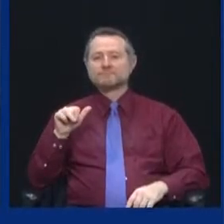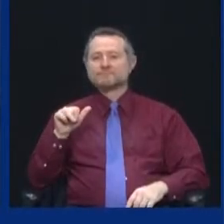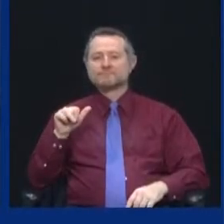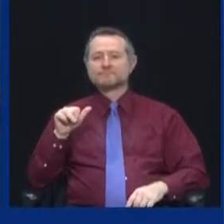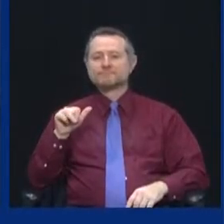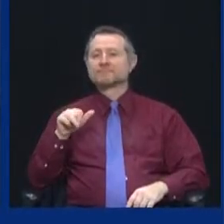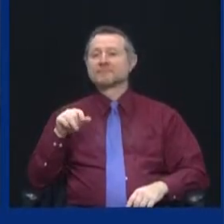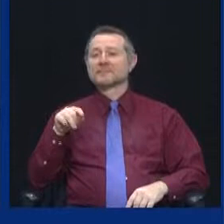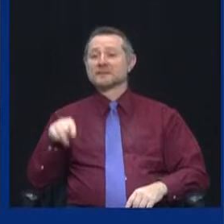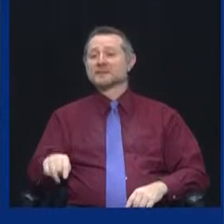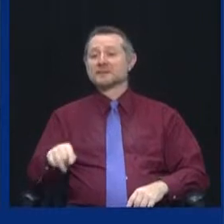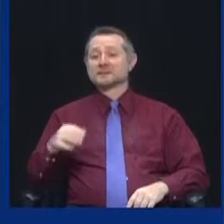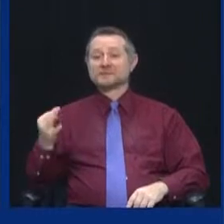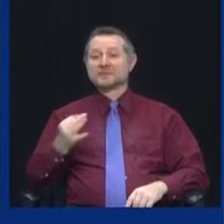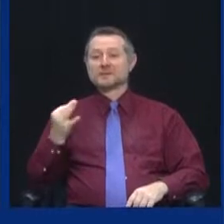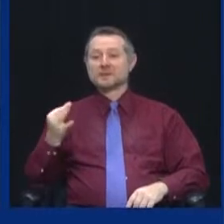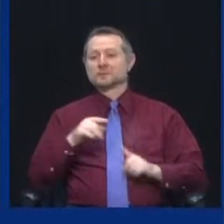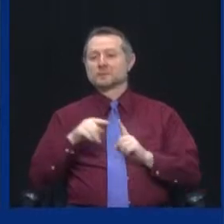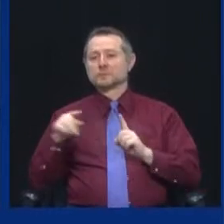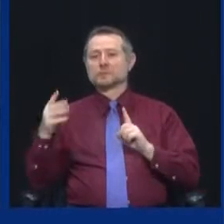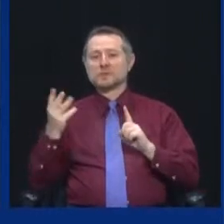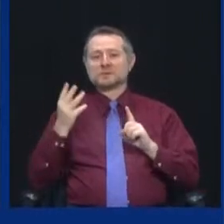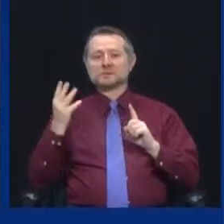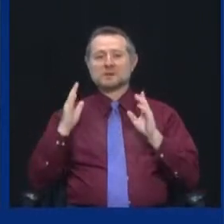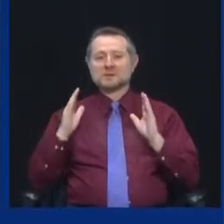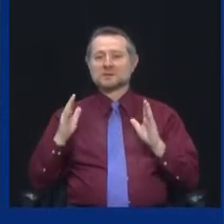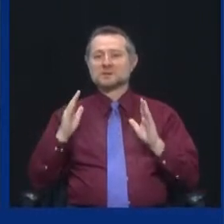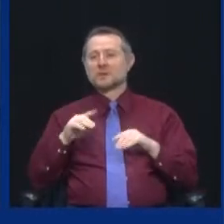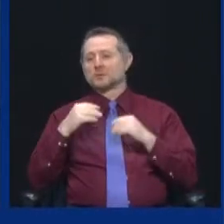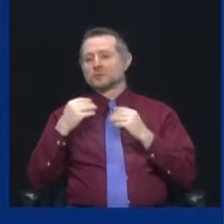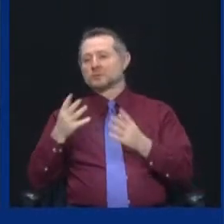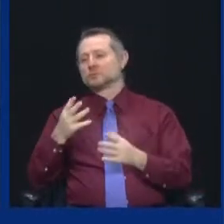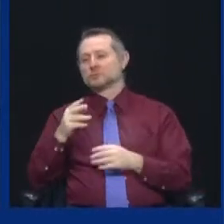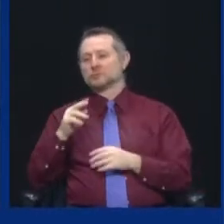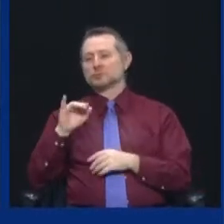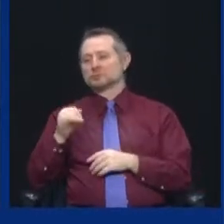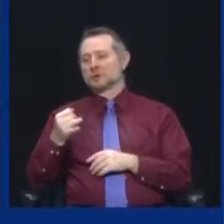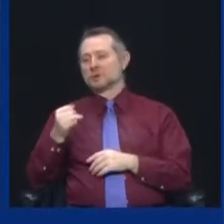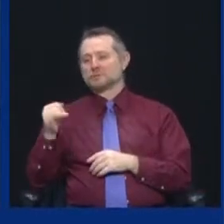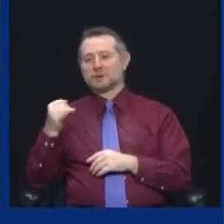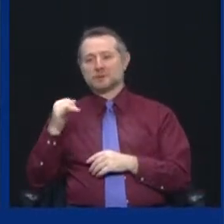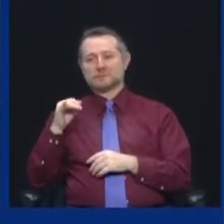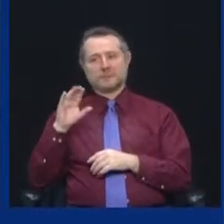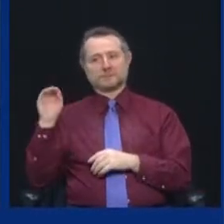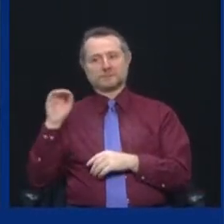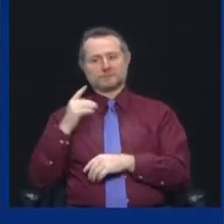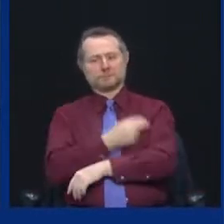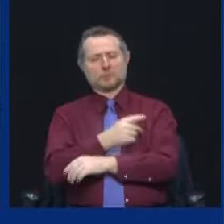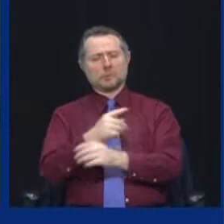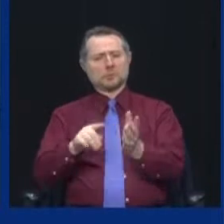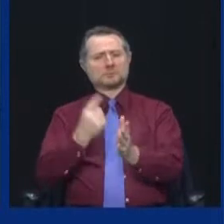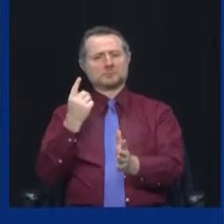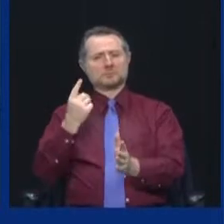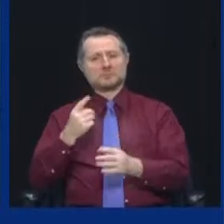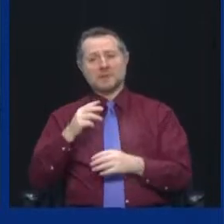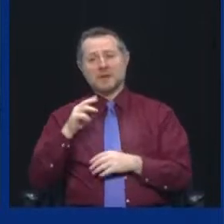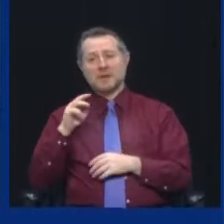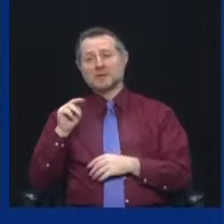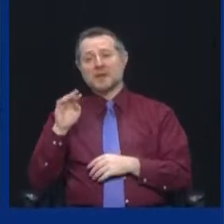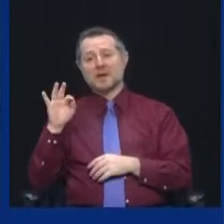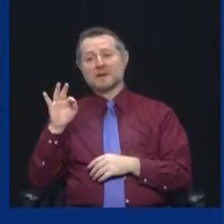This Friday to Wednesday, we're offering J&J one-shot vaccines at NFTA hubs across the